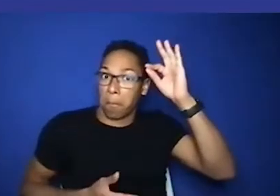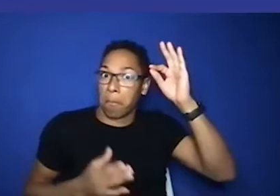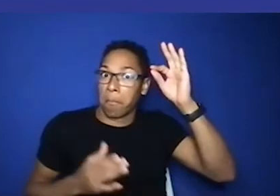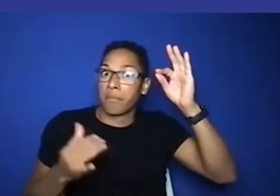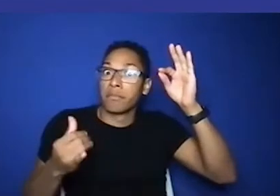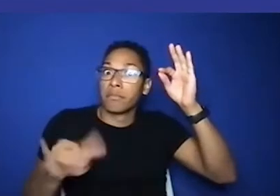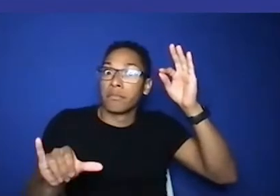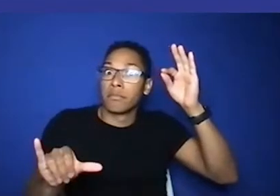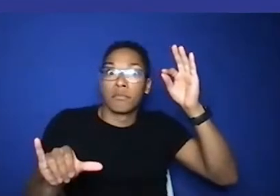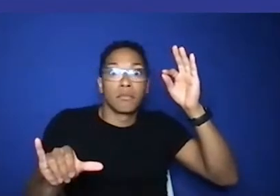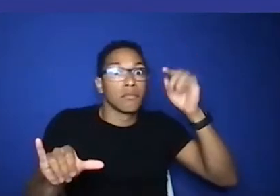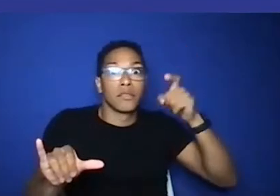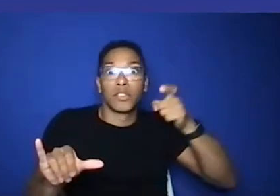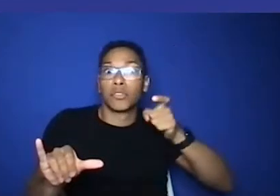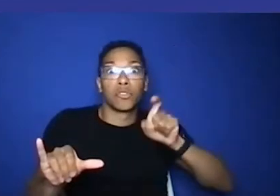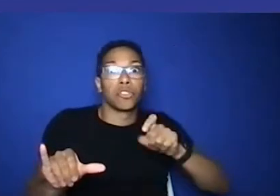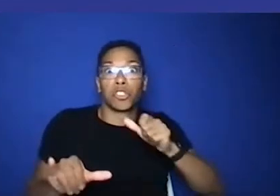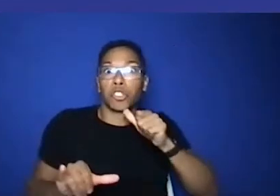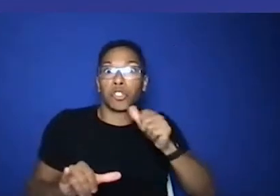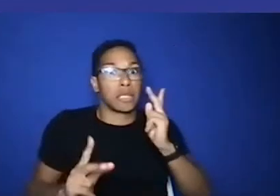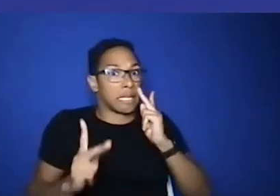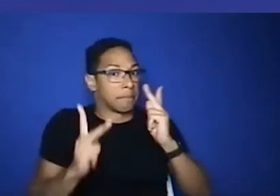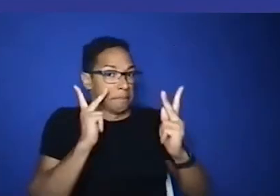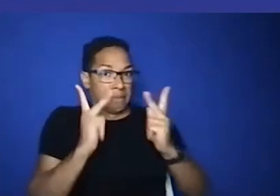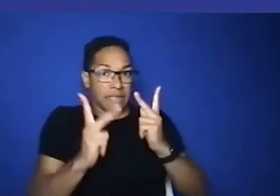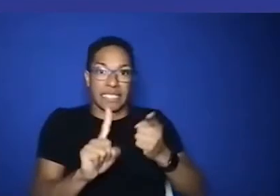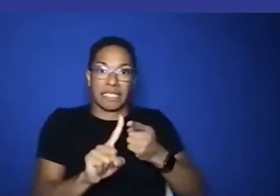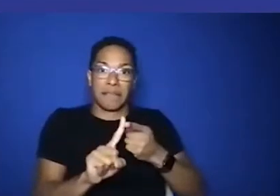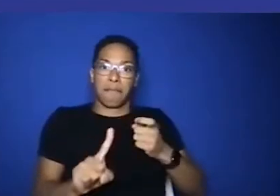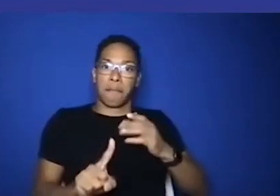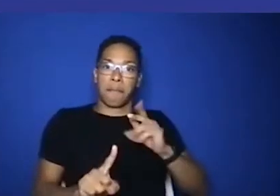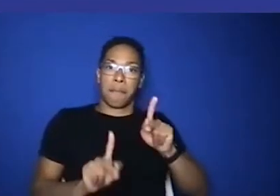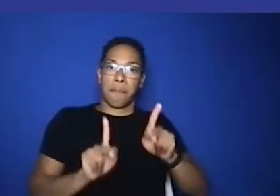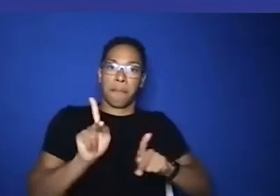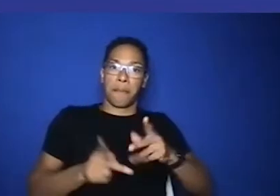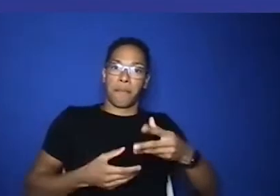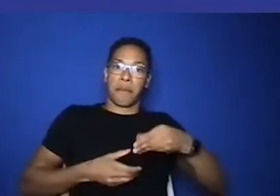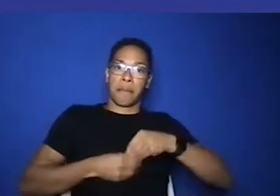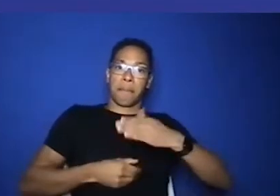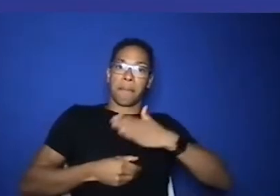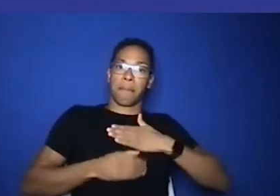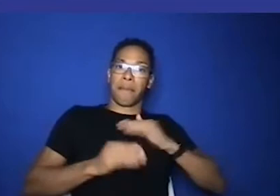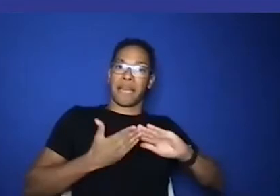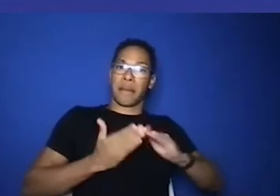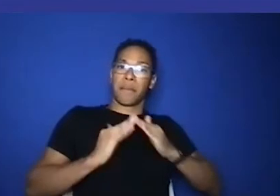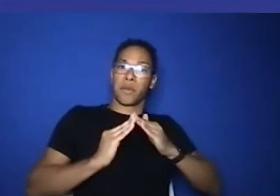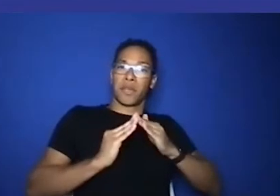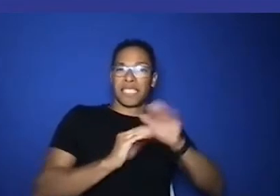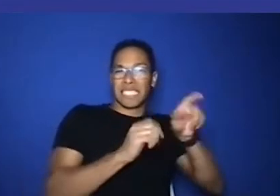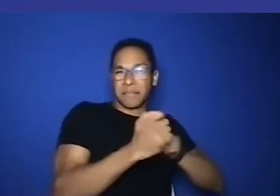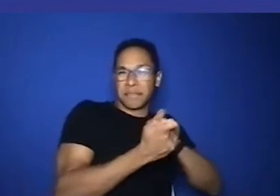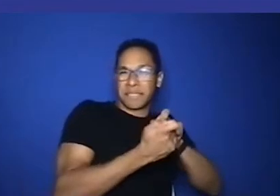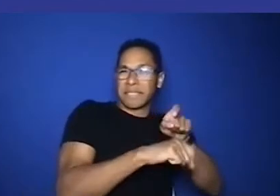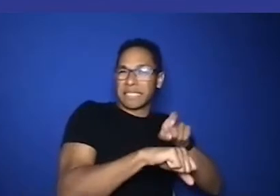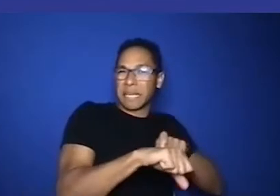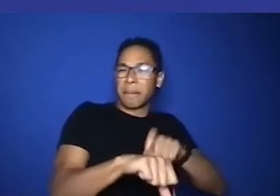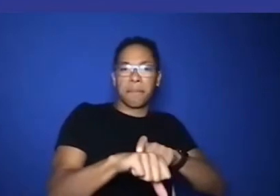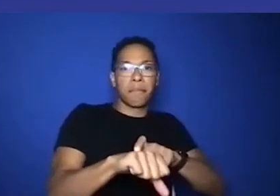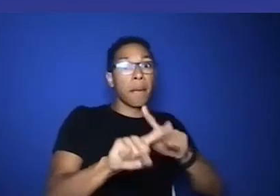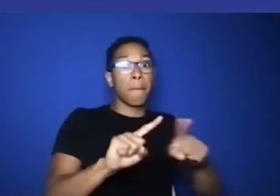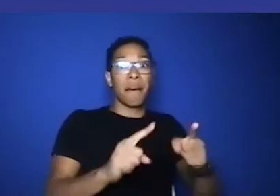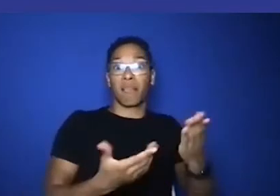by people in our own community at certain times, but they were just on display.